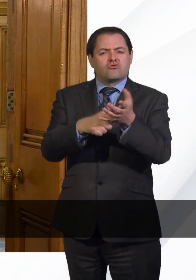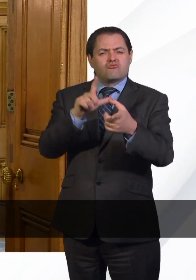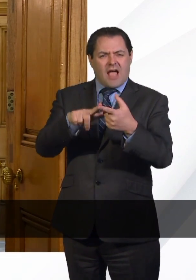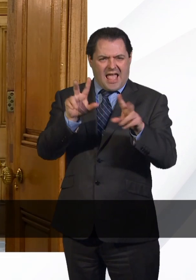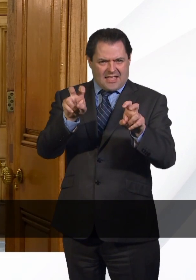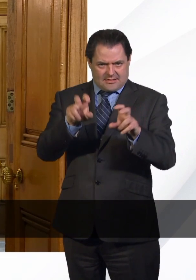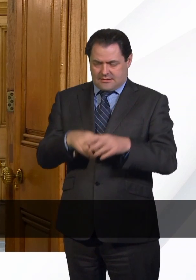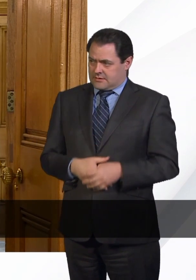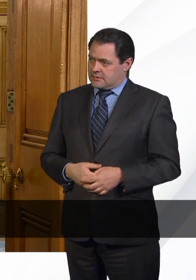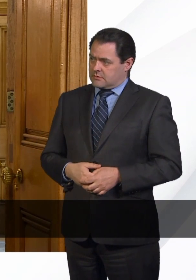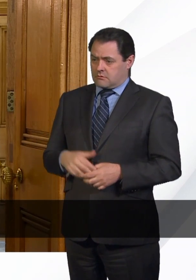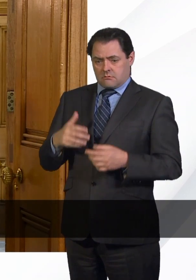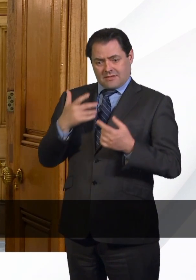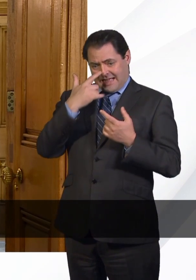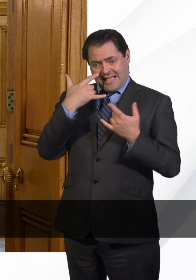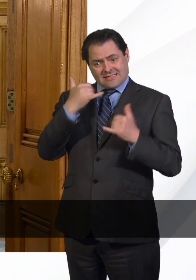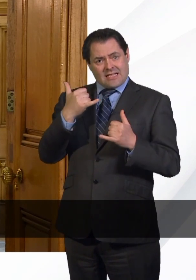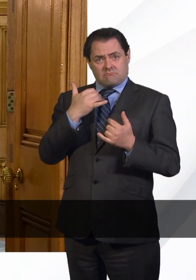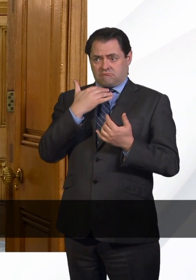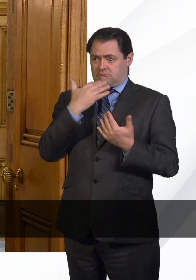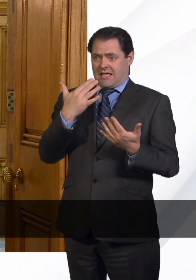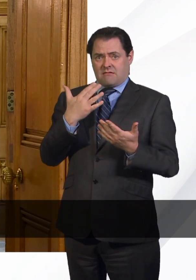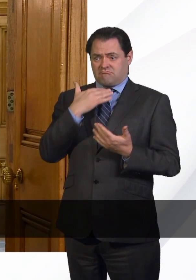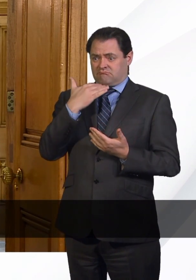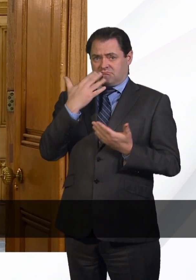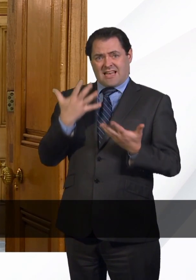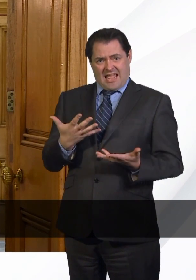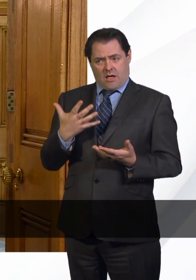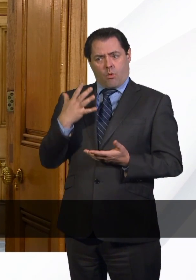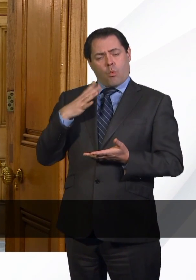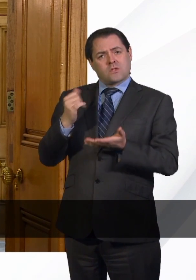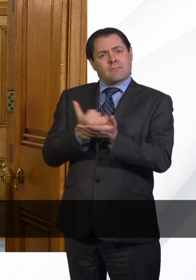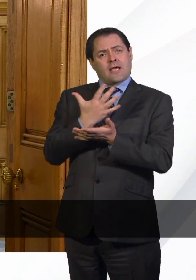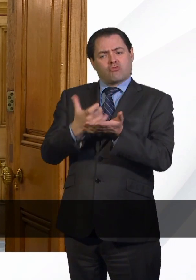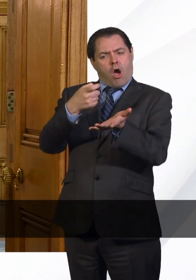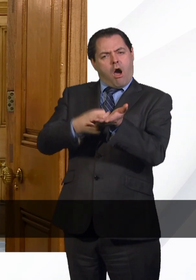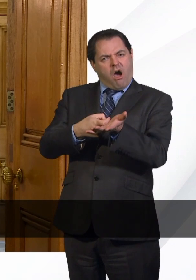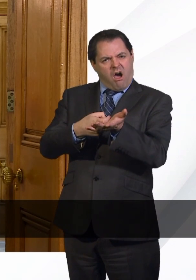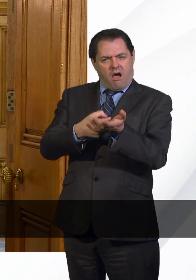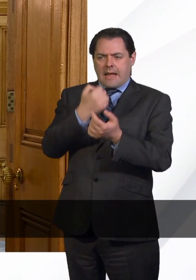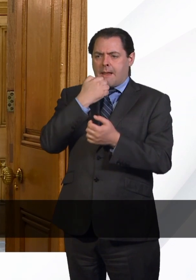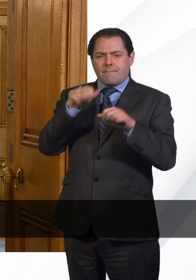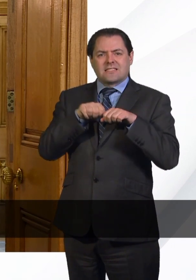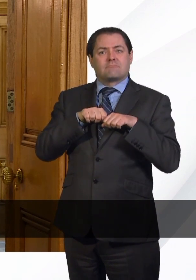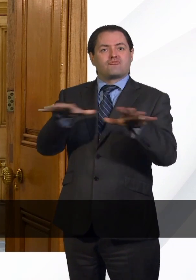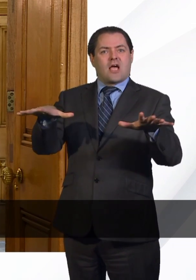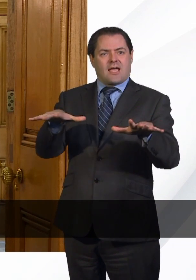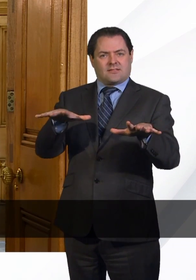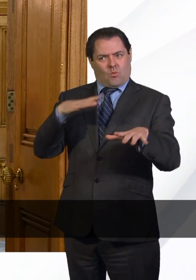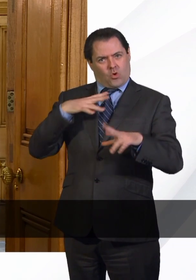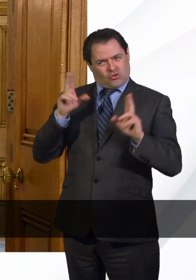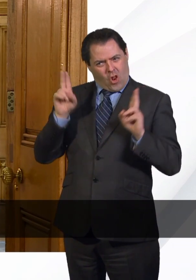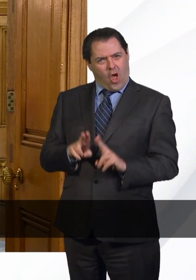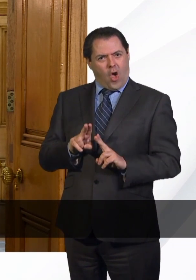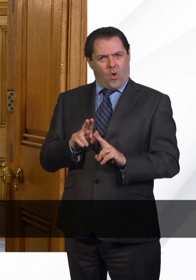capability that we've built in order to get R down and keep R down. Before I do that, I just want